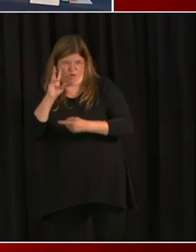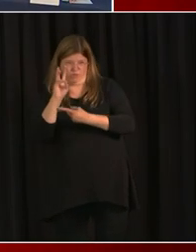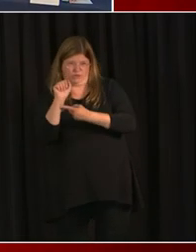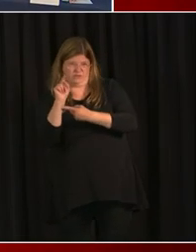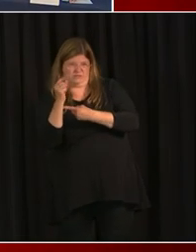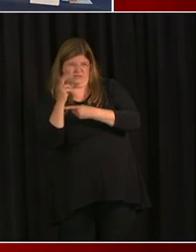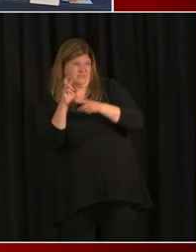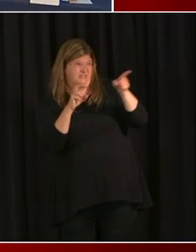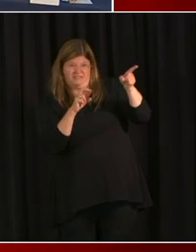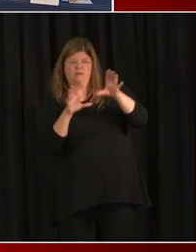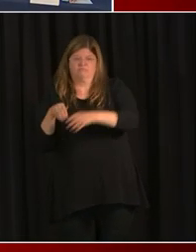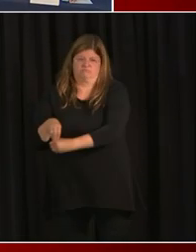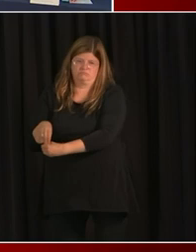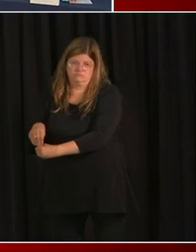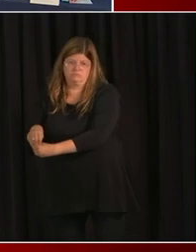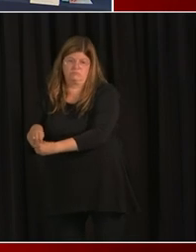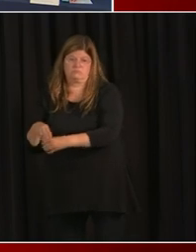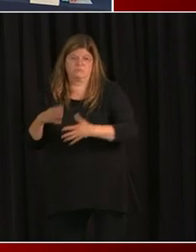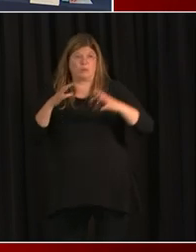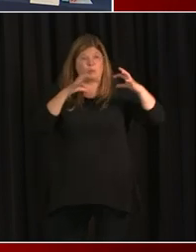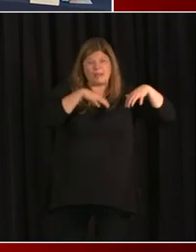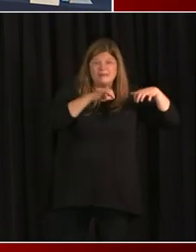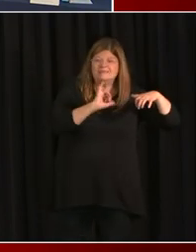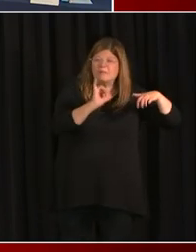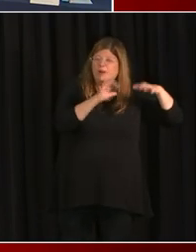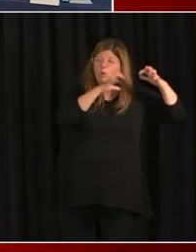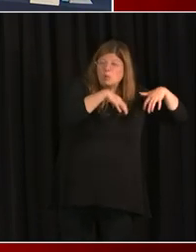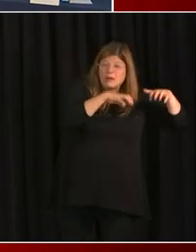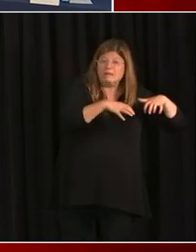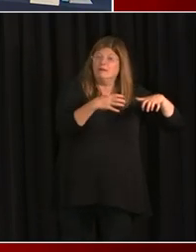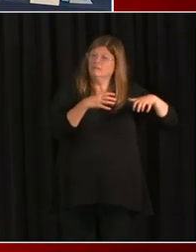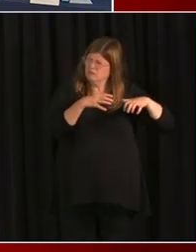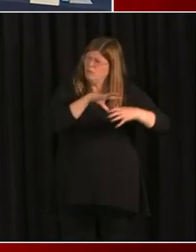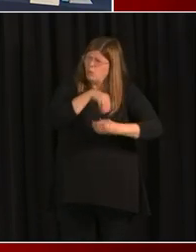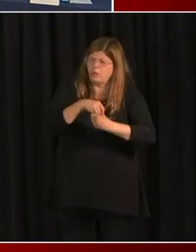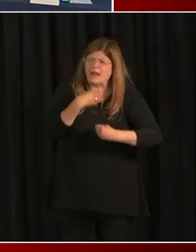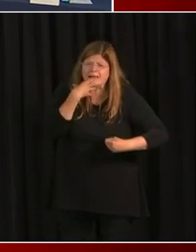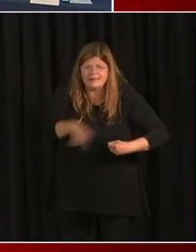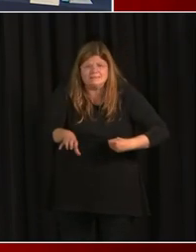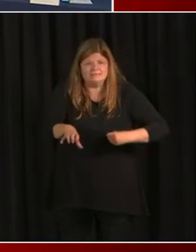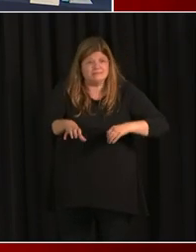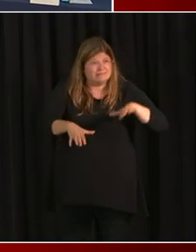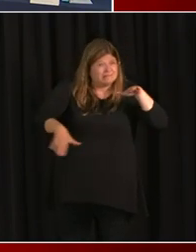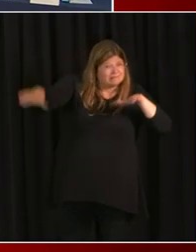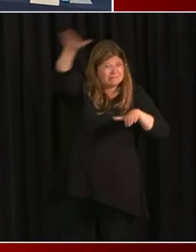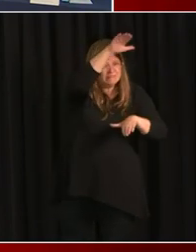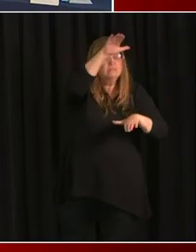thinking rain, but also heat. So they are designed with small cohorts.